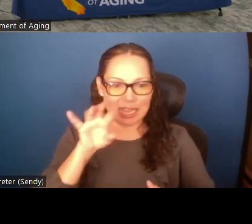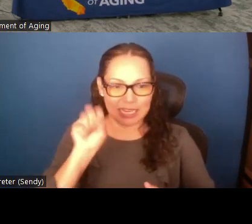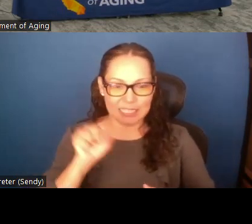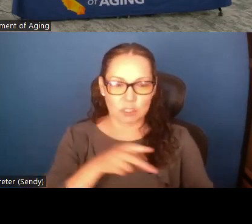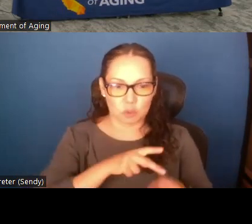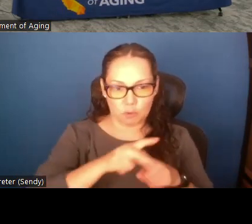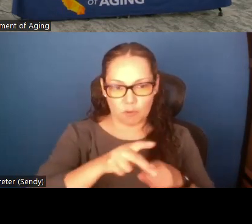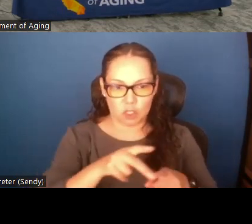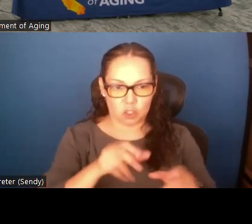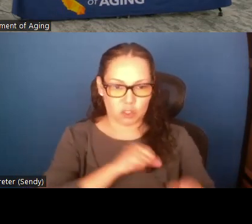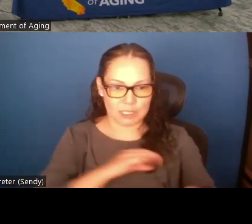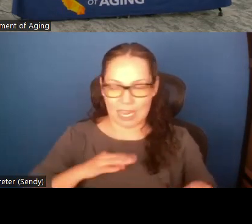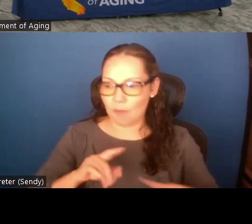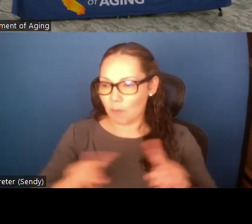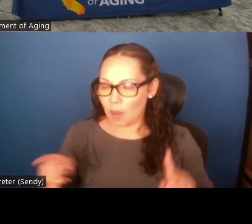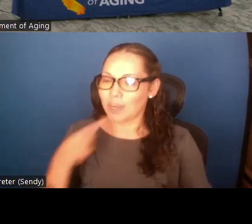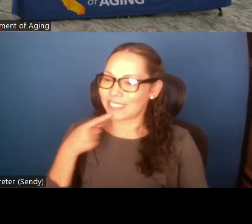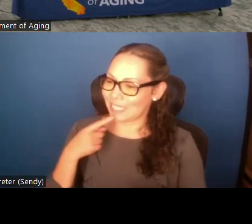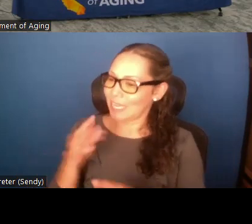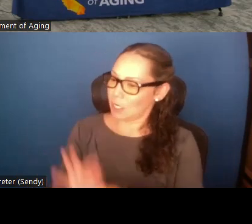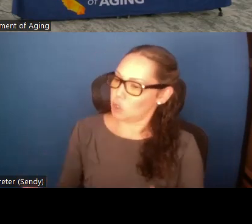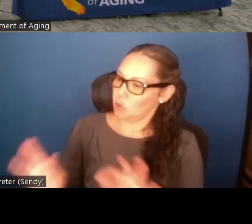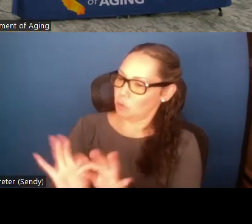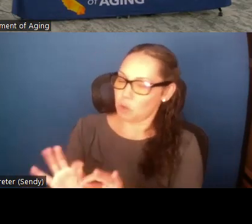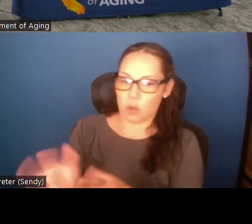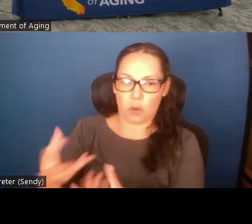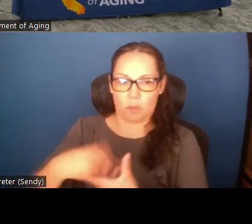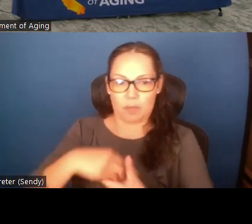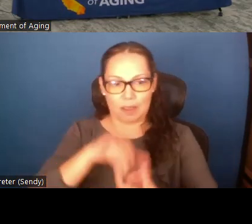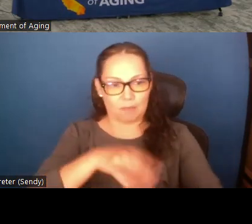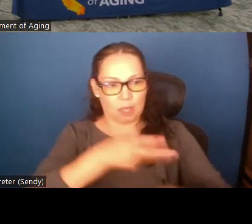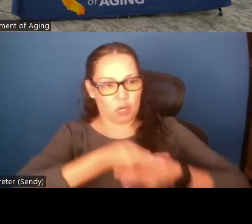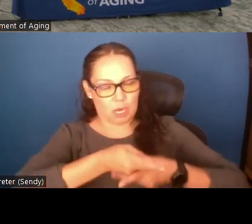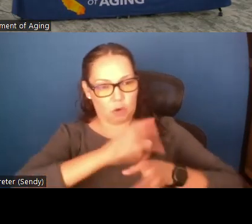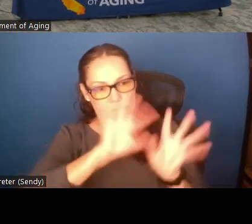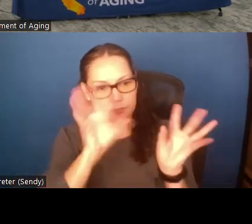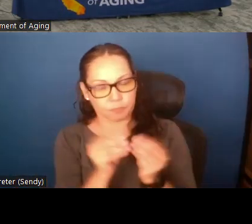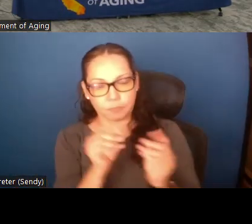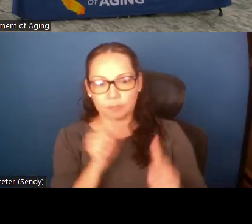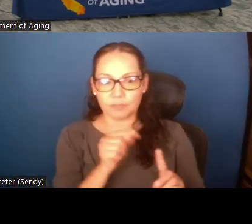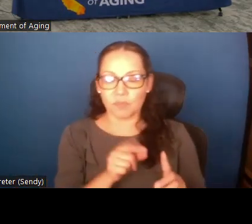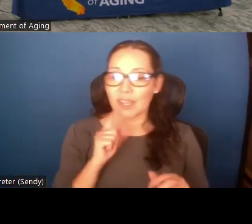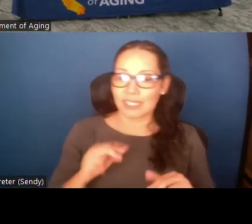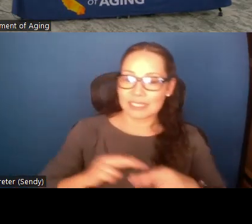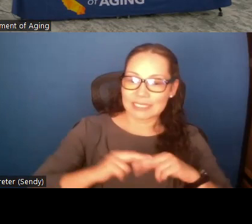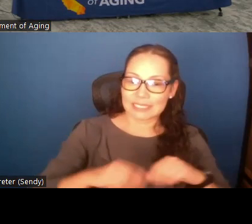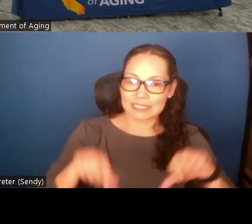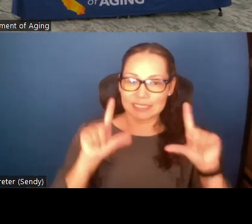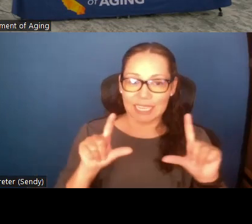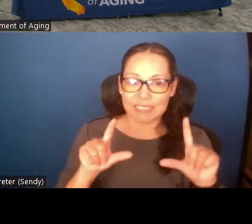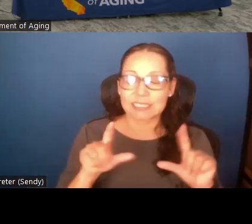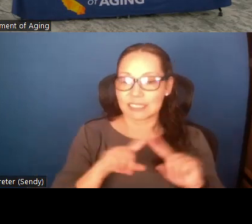So we just said that they're a critical component of a resident's care. So as you can see from this slide, there was overwhelming